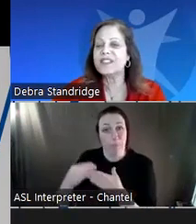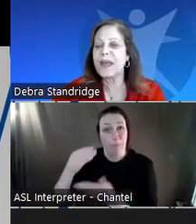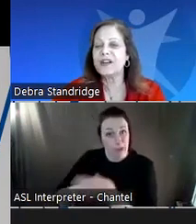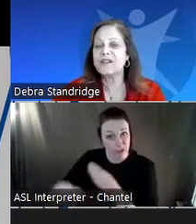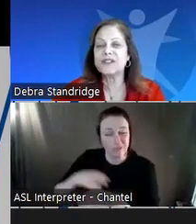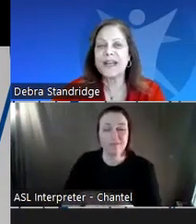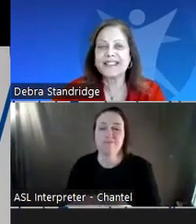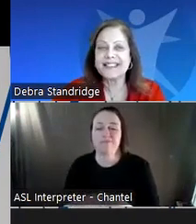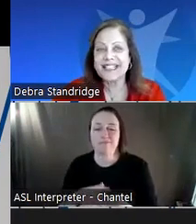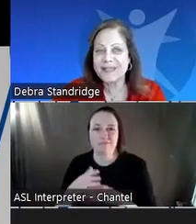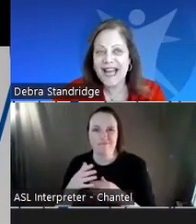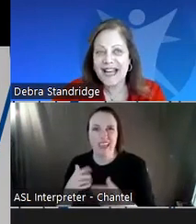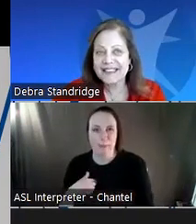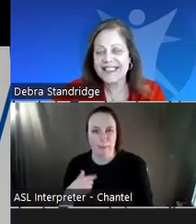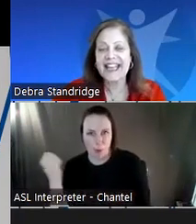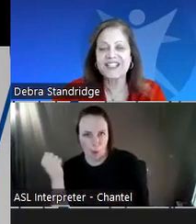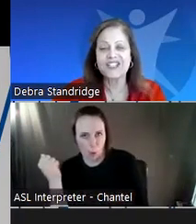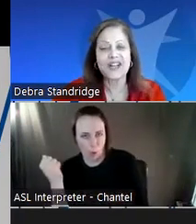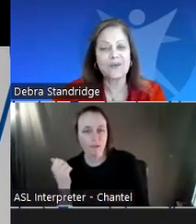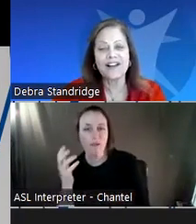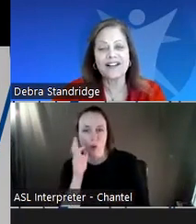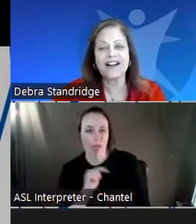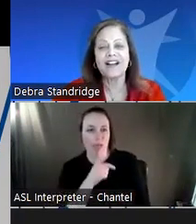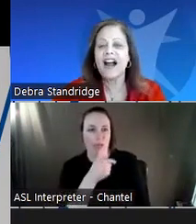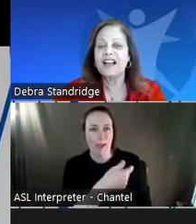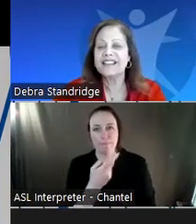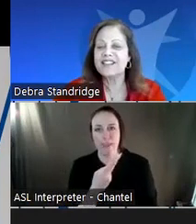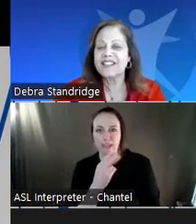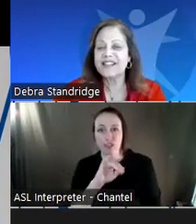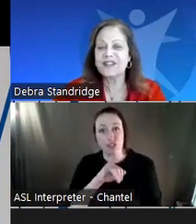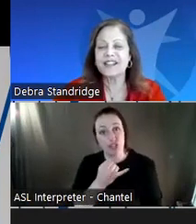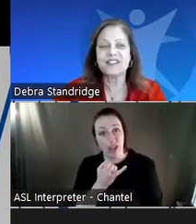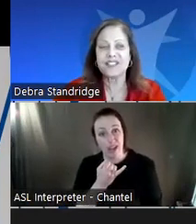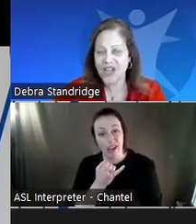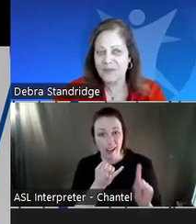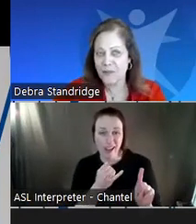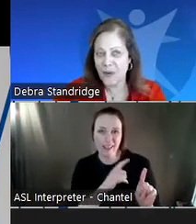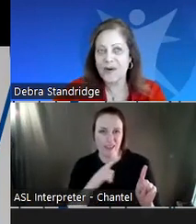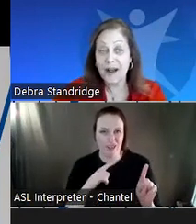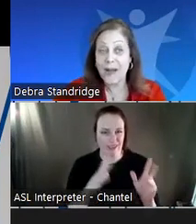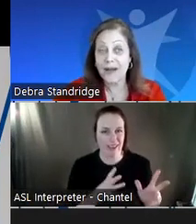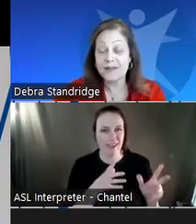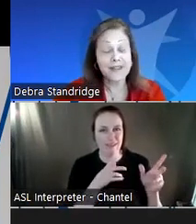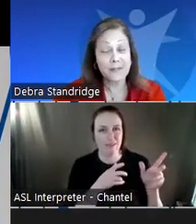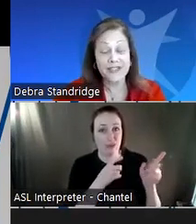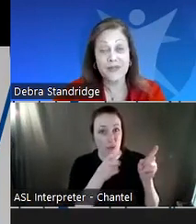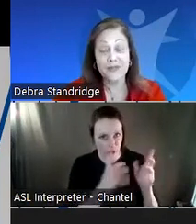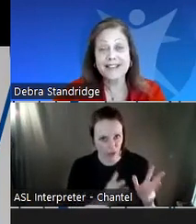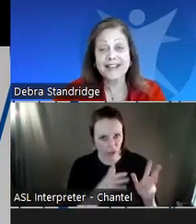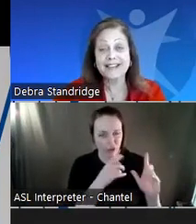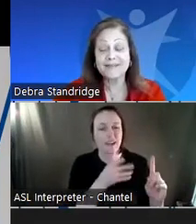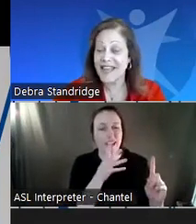turn things back over to my esteemed colleague, H.J. Waka, our legislative director, to talk more about the